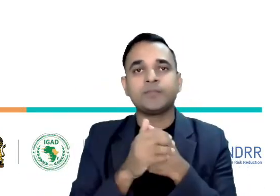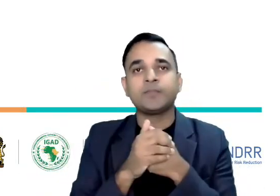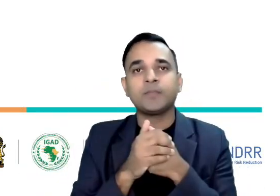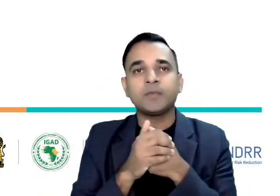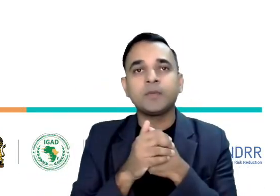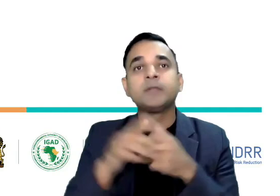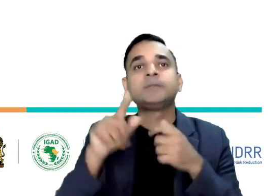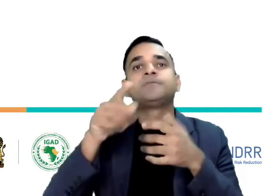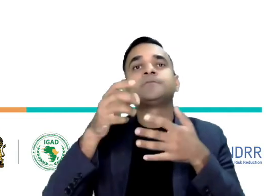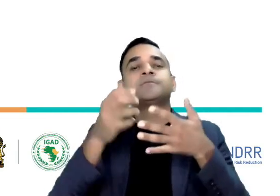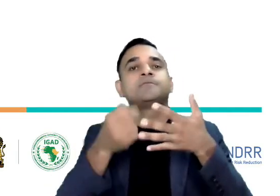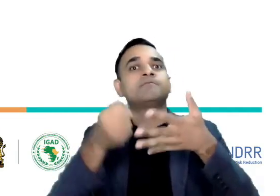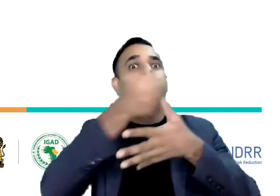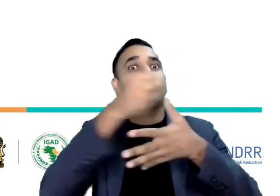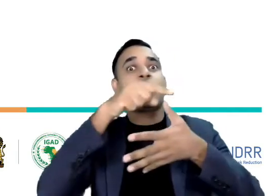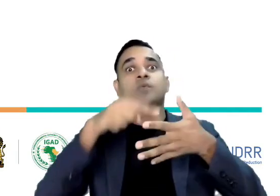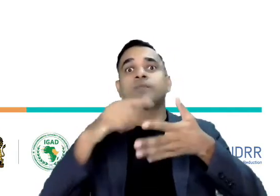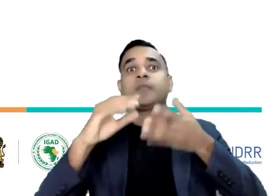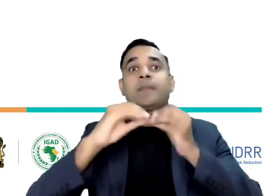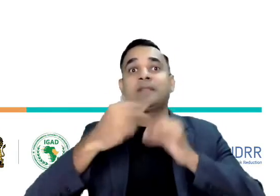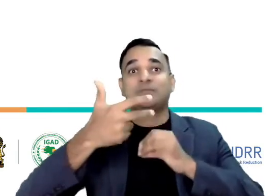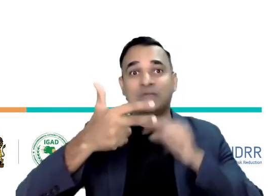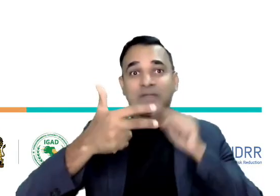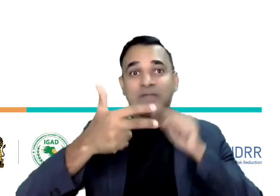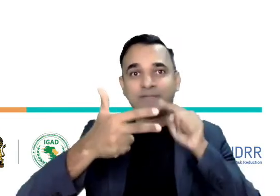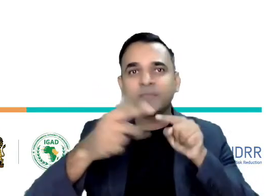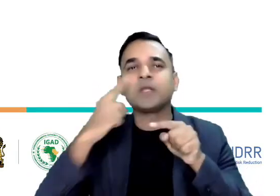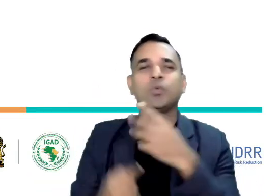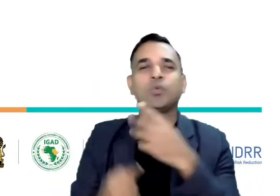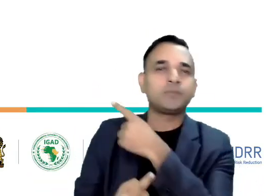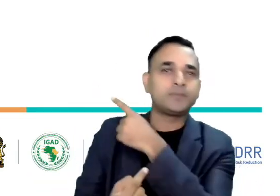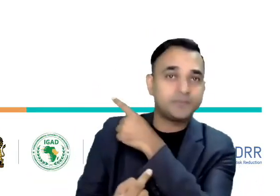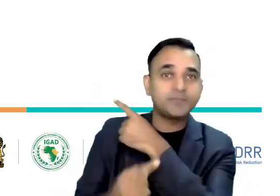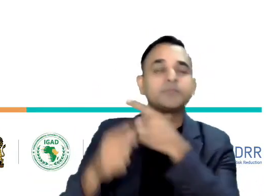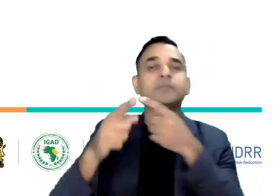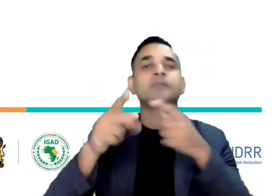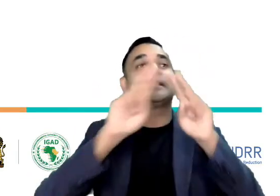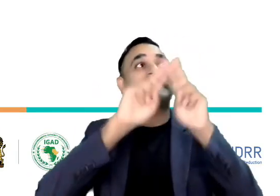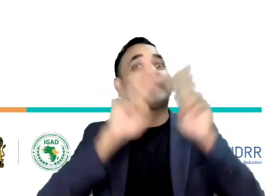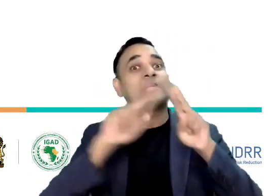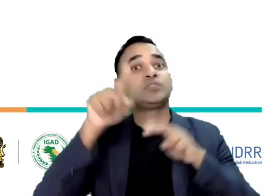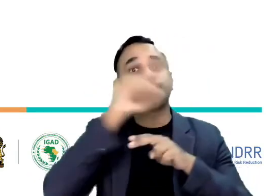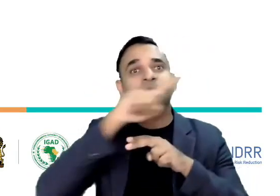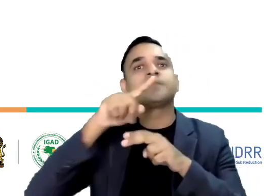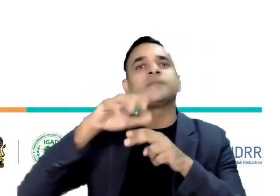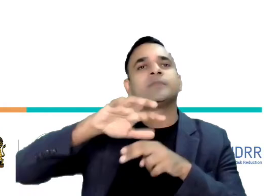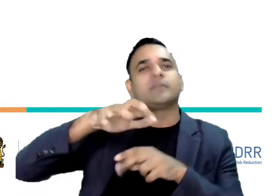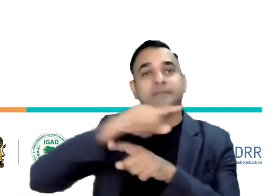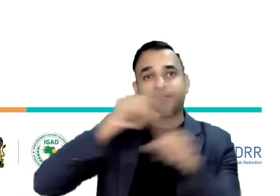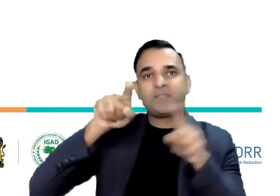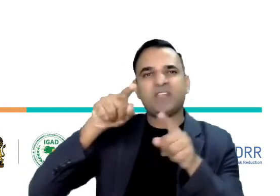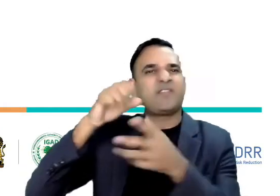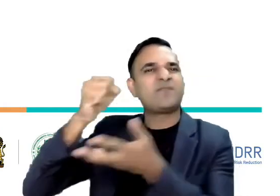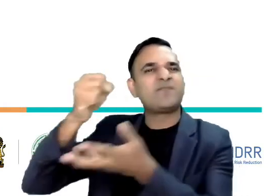and continental regional funding mechanisms. 2, we are looking at domestic funding for DRR